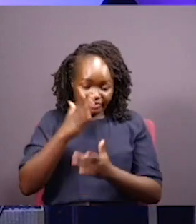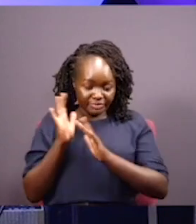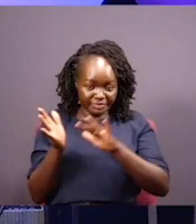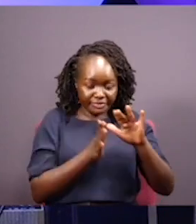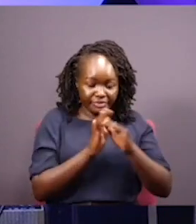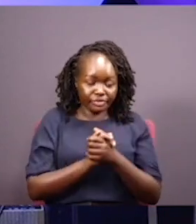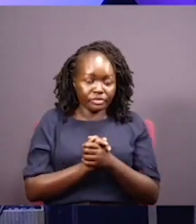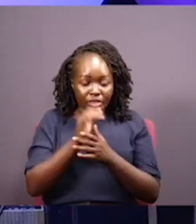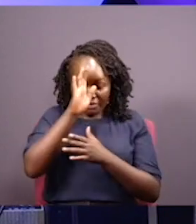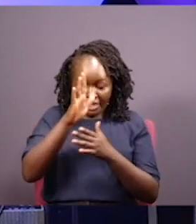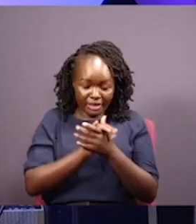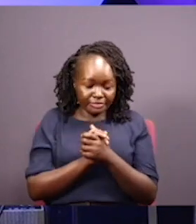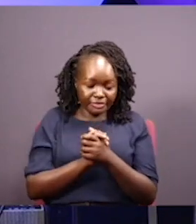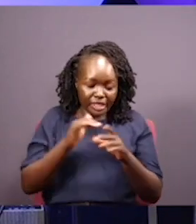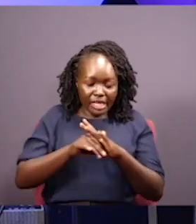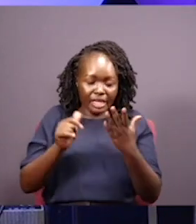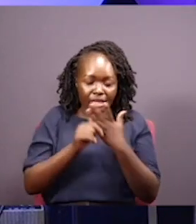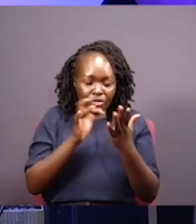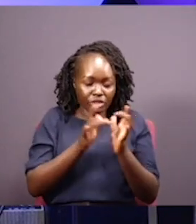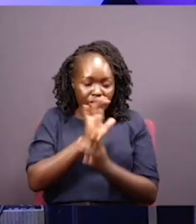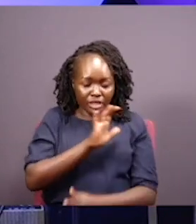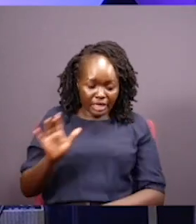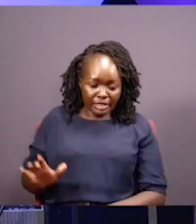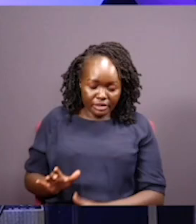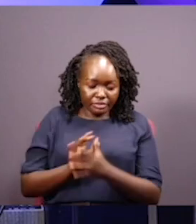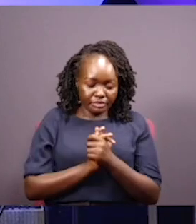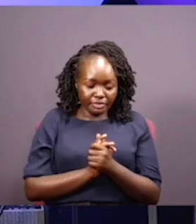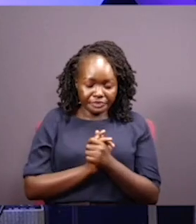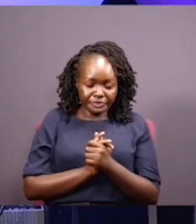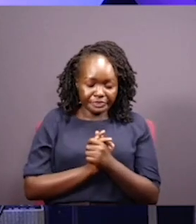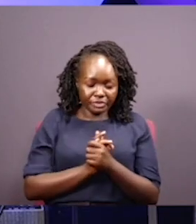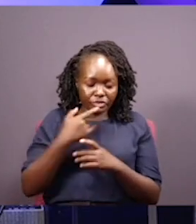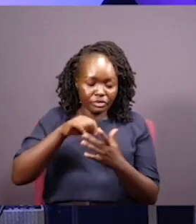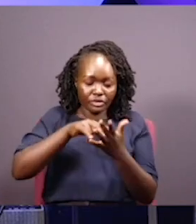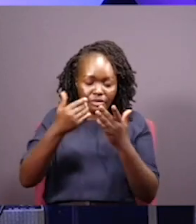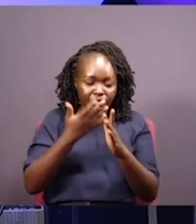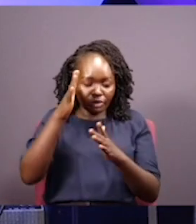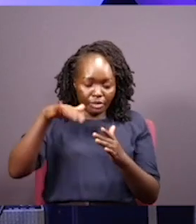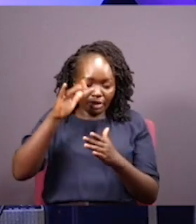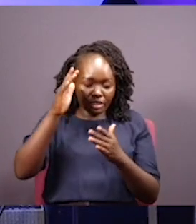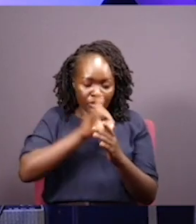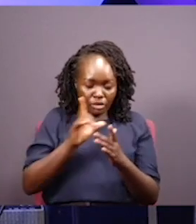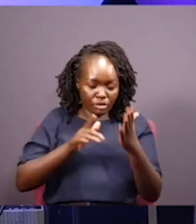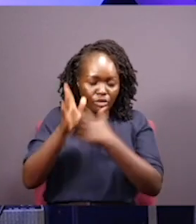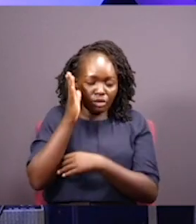Father, in the name of Jesus Christ, we stand before your presence, Lord God, this day,